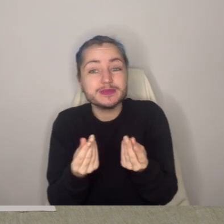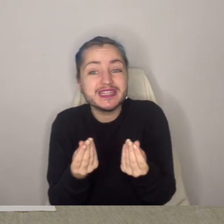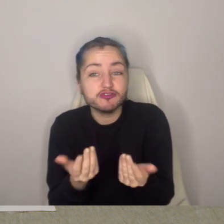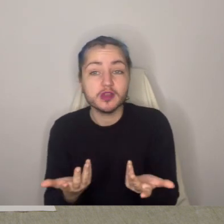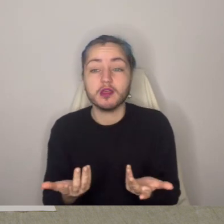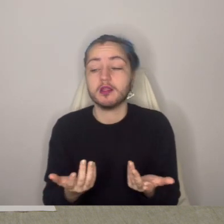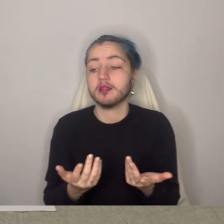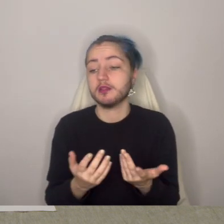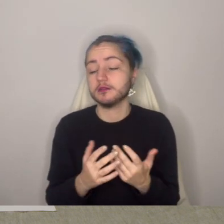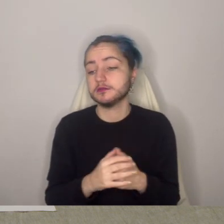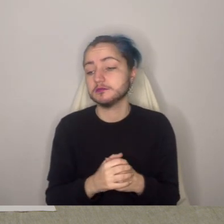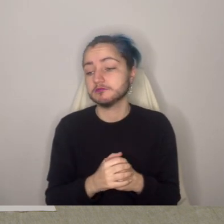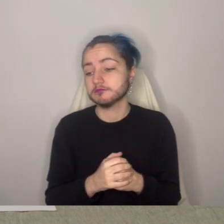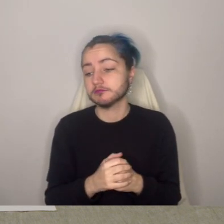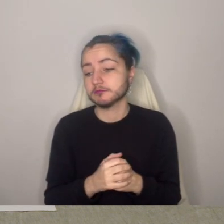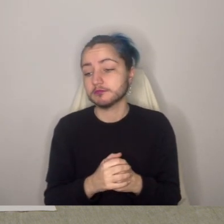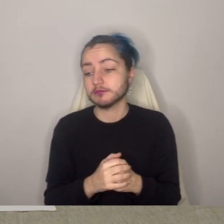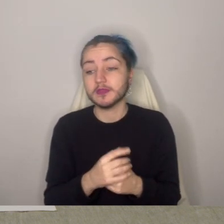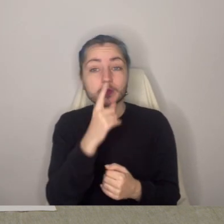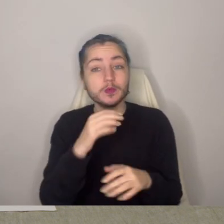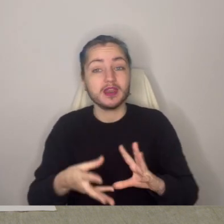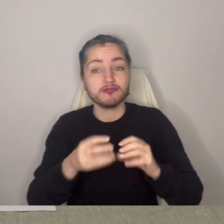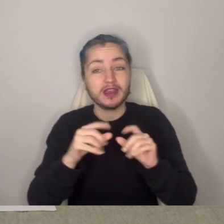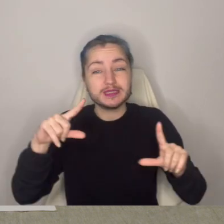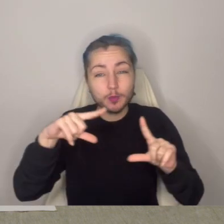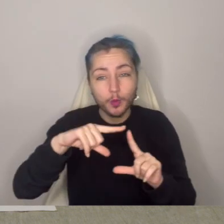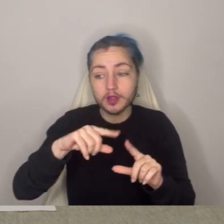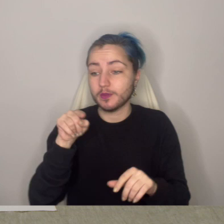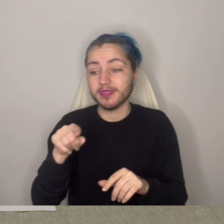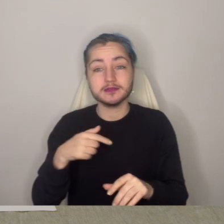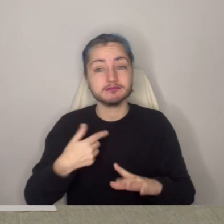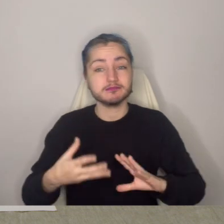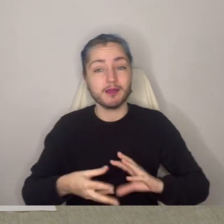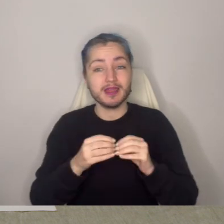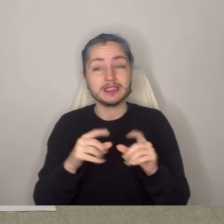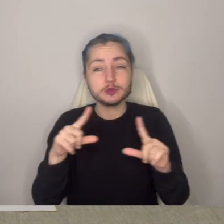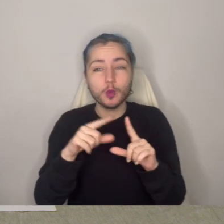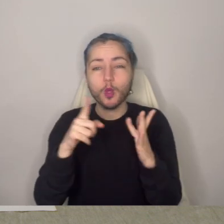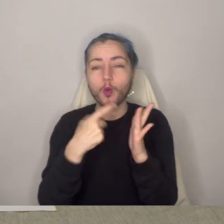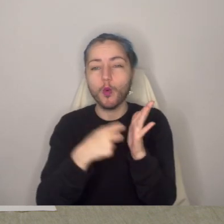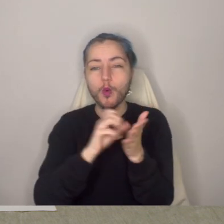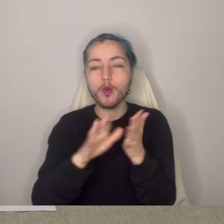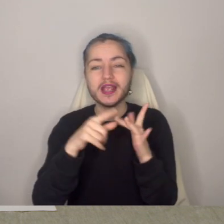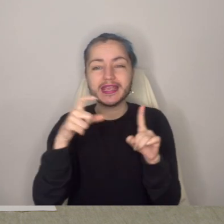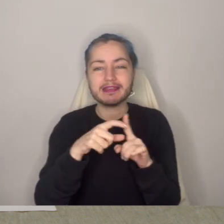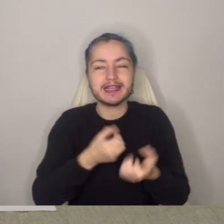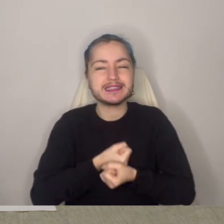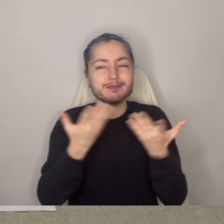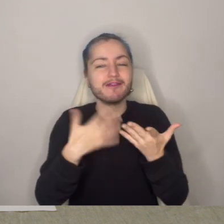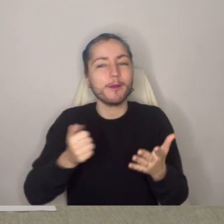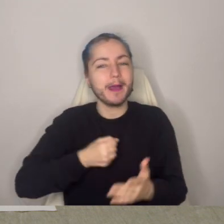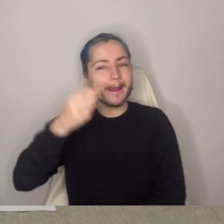materials, and you can even make them smaller. I made this small orchid, and this was inspired by my mom and her orchid